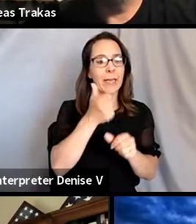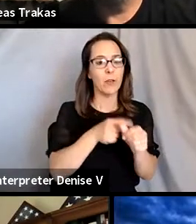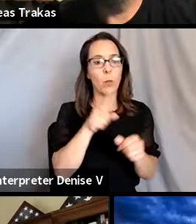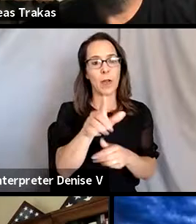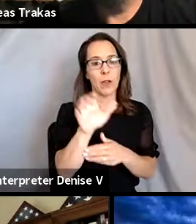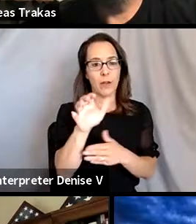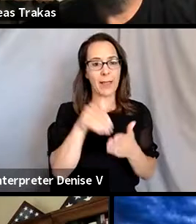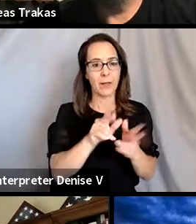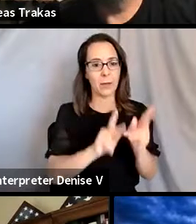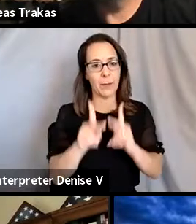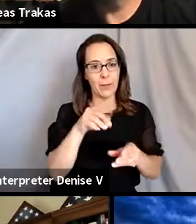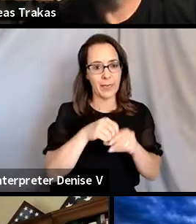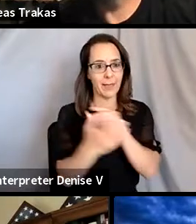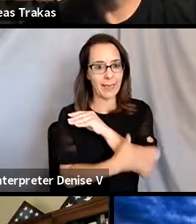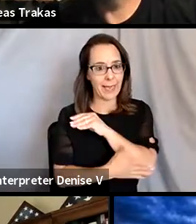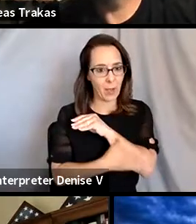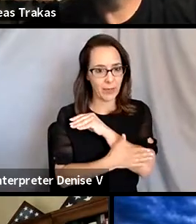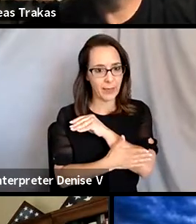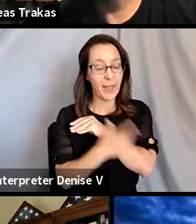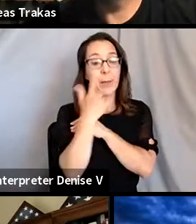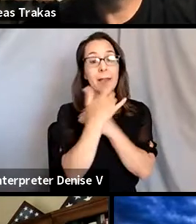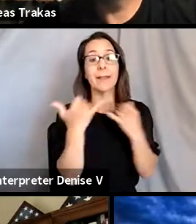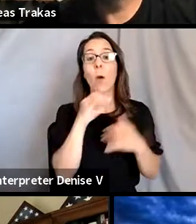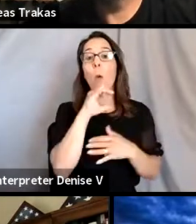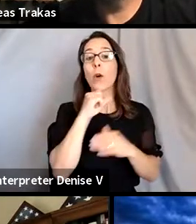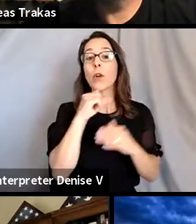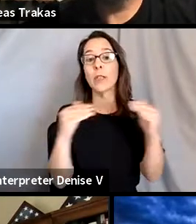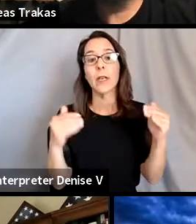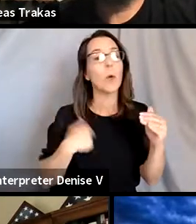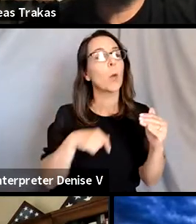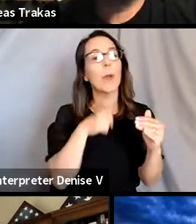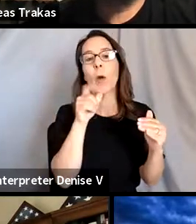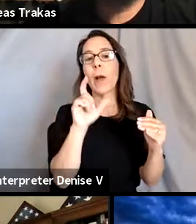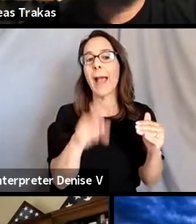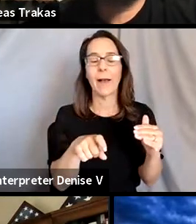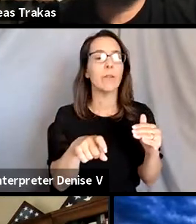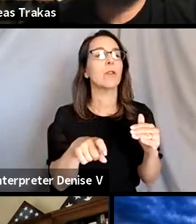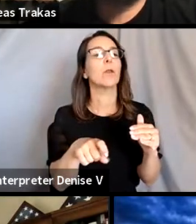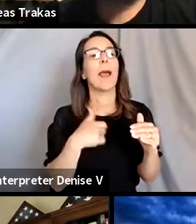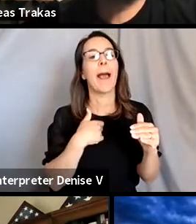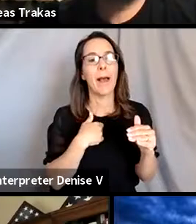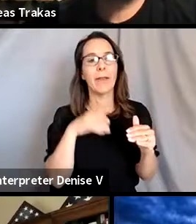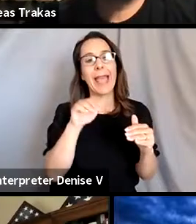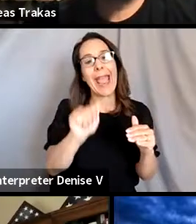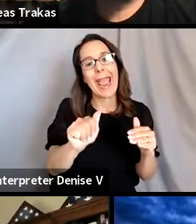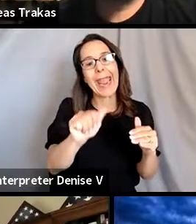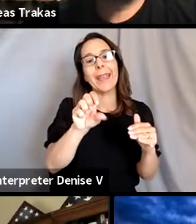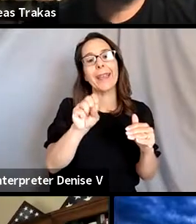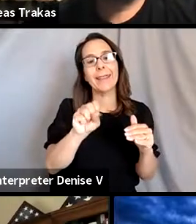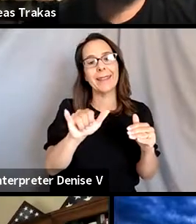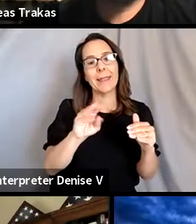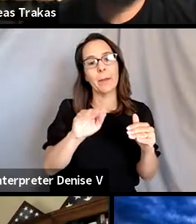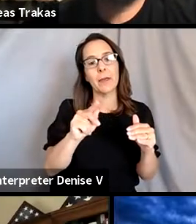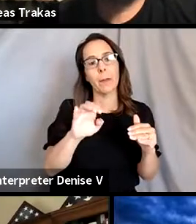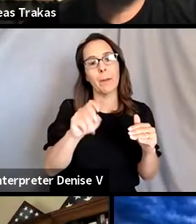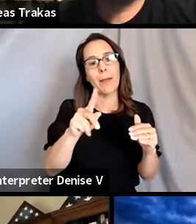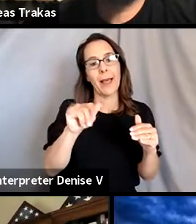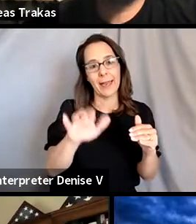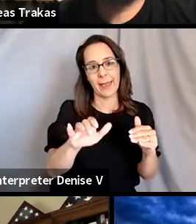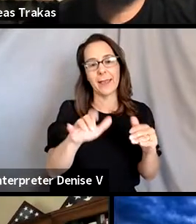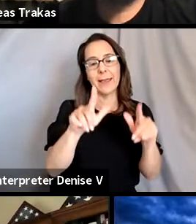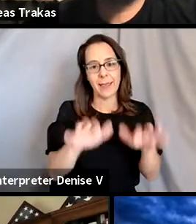the orange tier, we are not mandated to conduct asymptomatic testing. However, we are mandated to take care